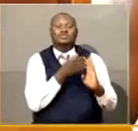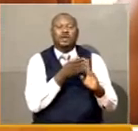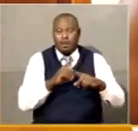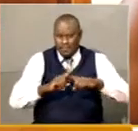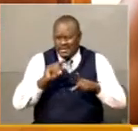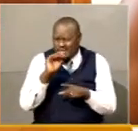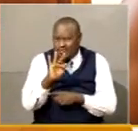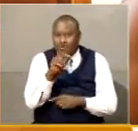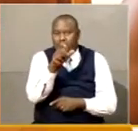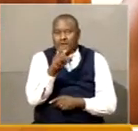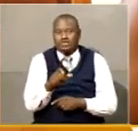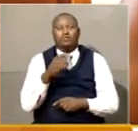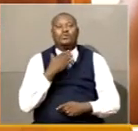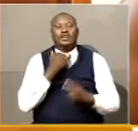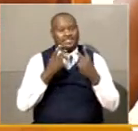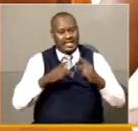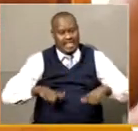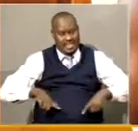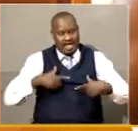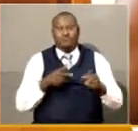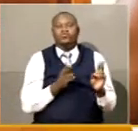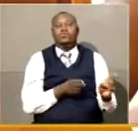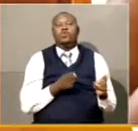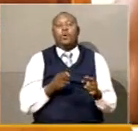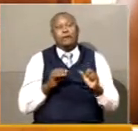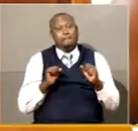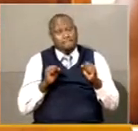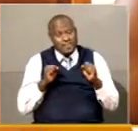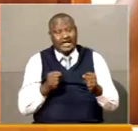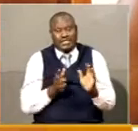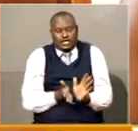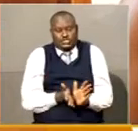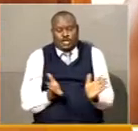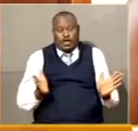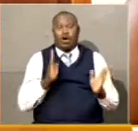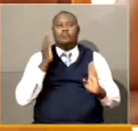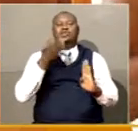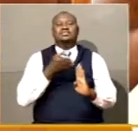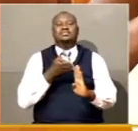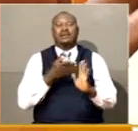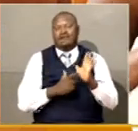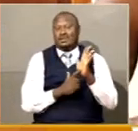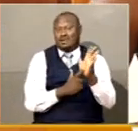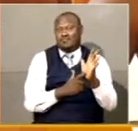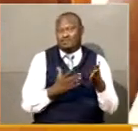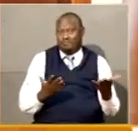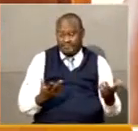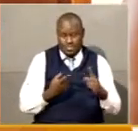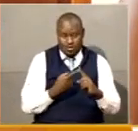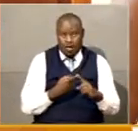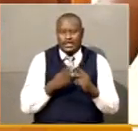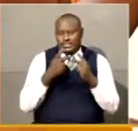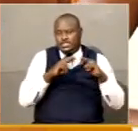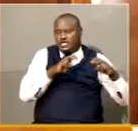a patient to live a normal life, you have to use holistic kind of approach, whereby you have to use the